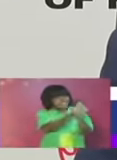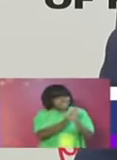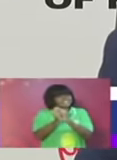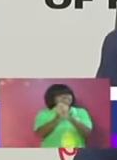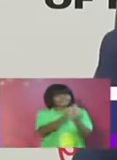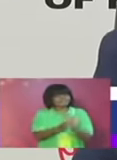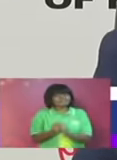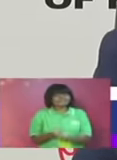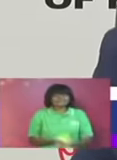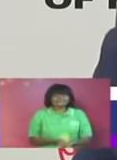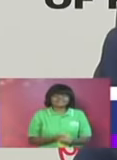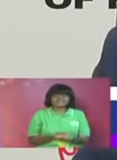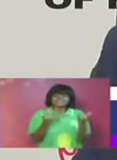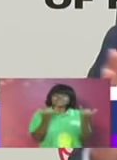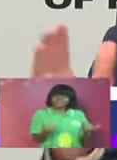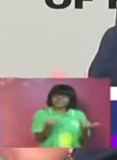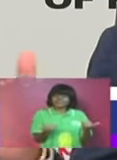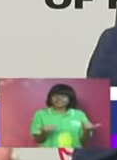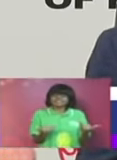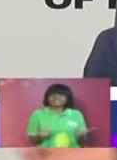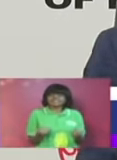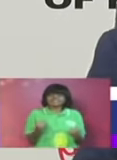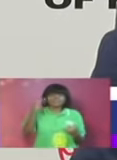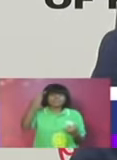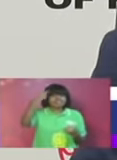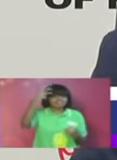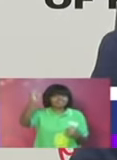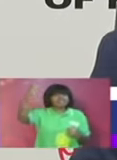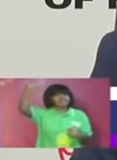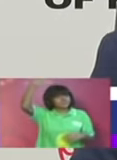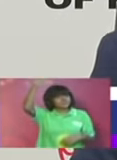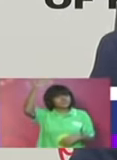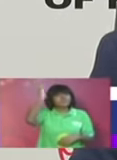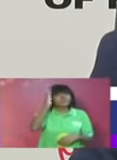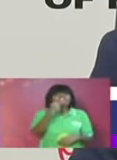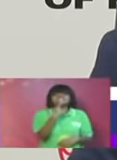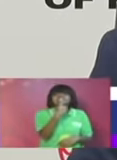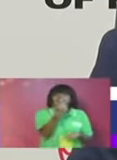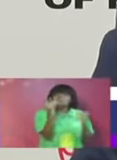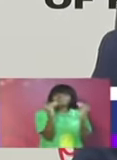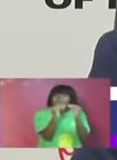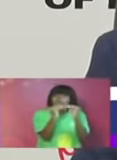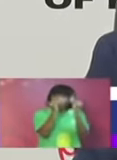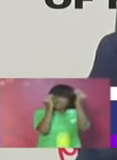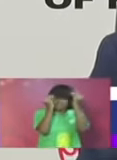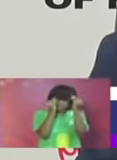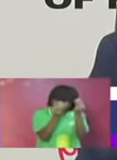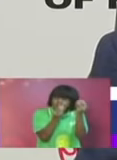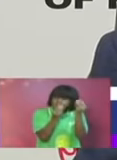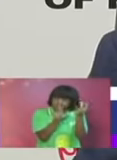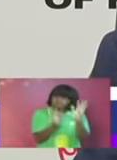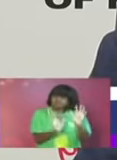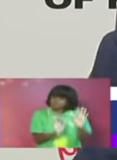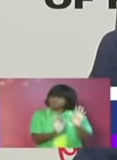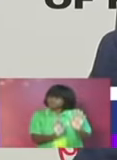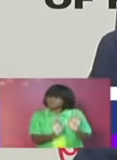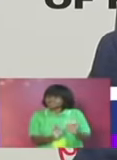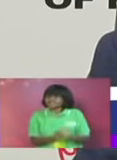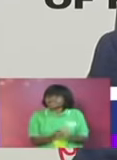further announcements, we need more and more sectors to be vaccinated, which could be reflected in the